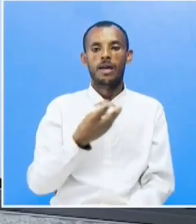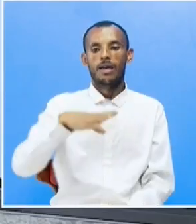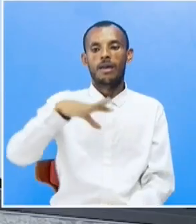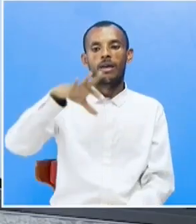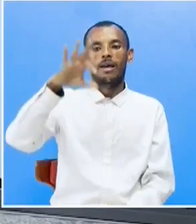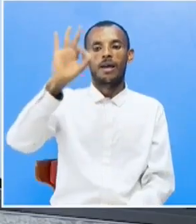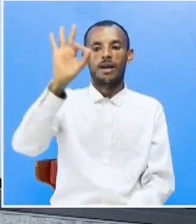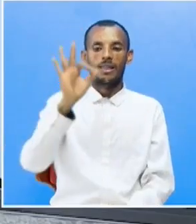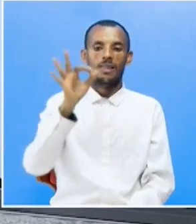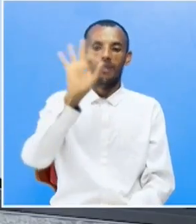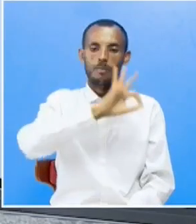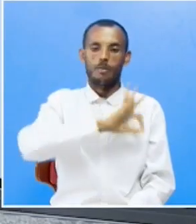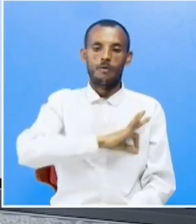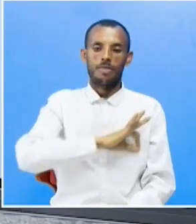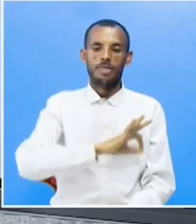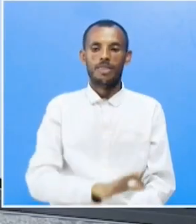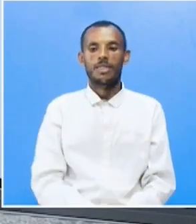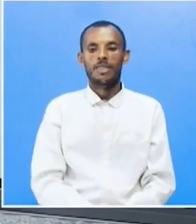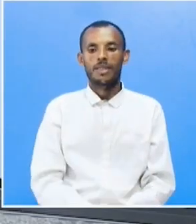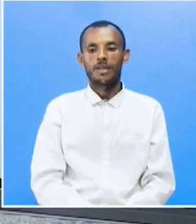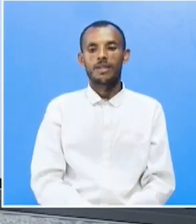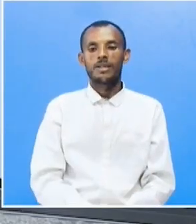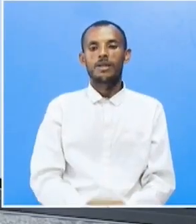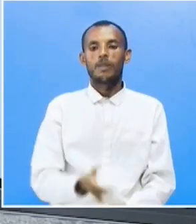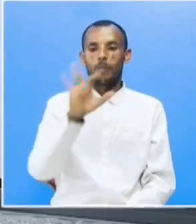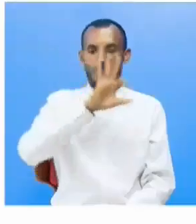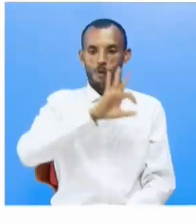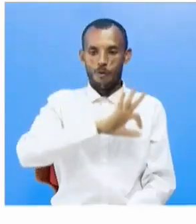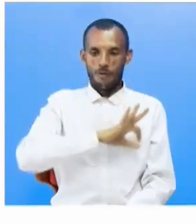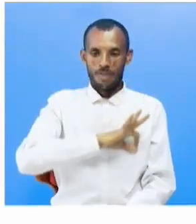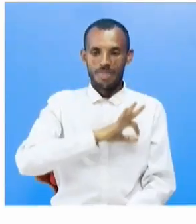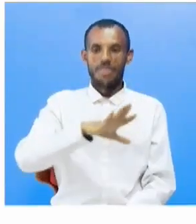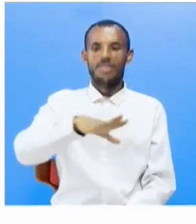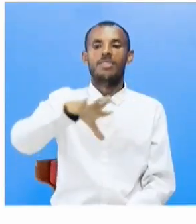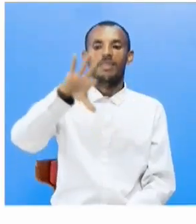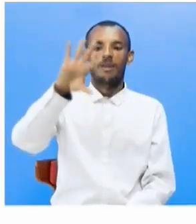profit. So profit will occur